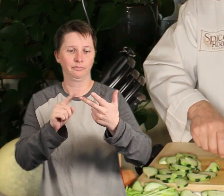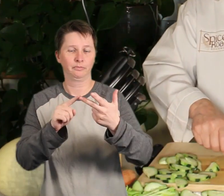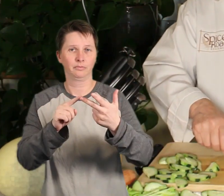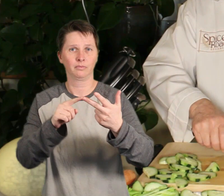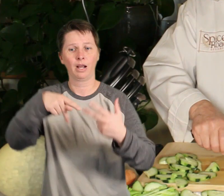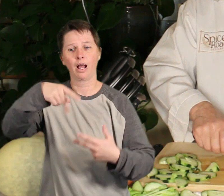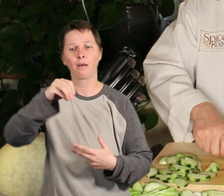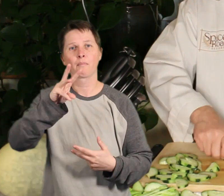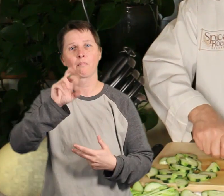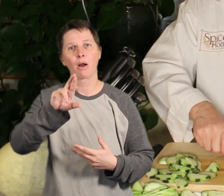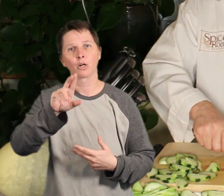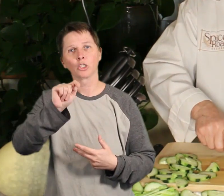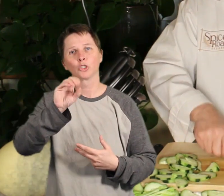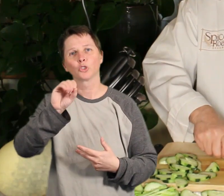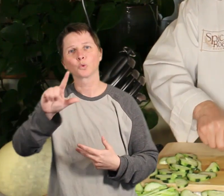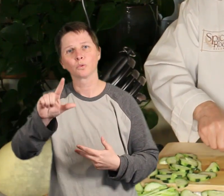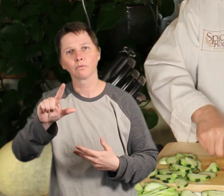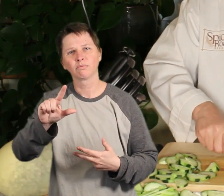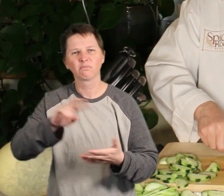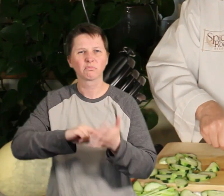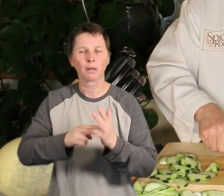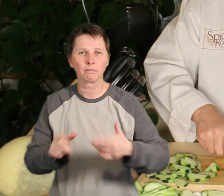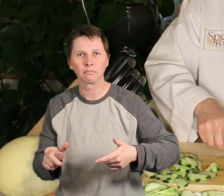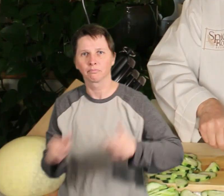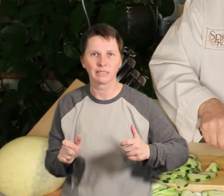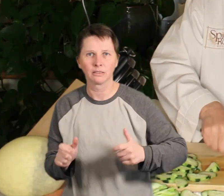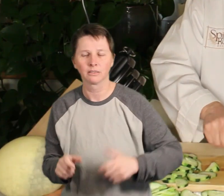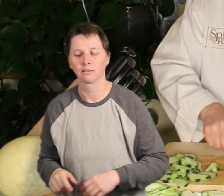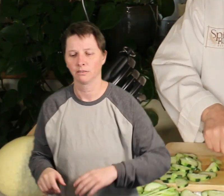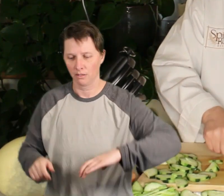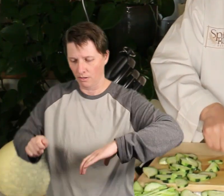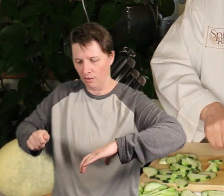same motion as the slice. With the slice, I'm only pushing down.